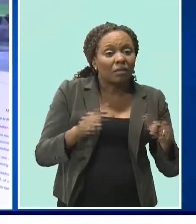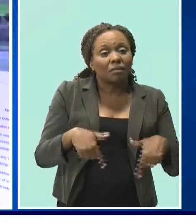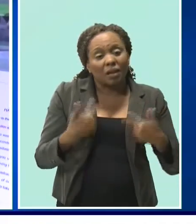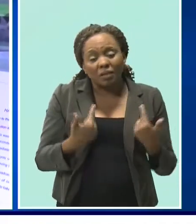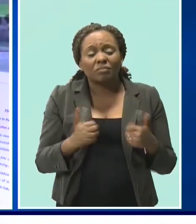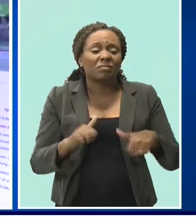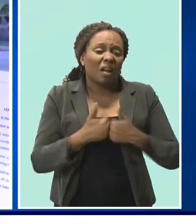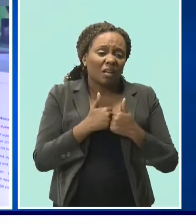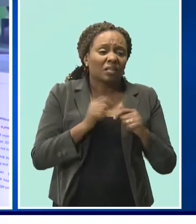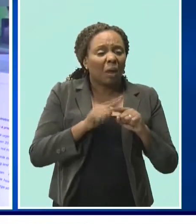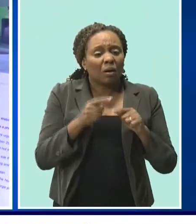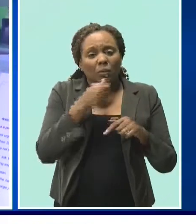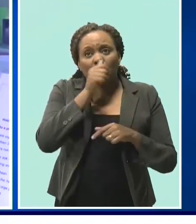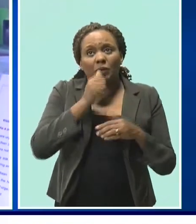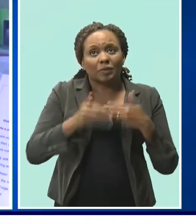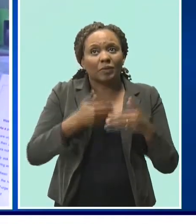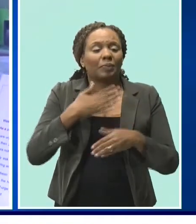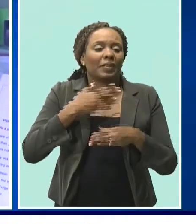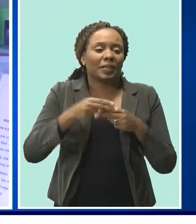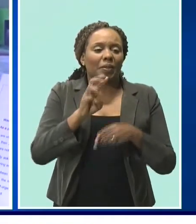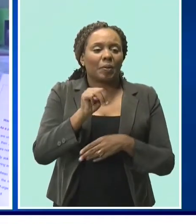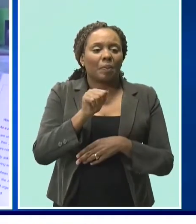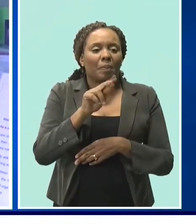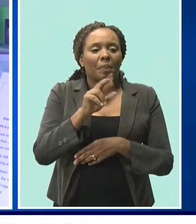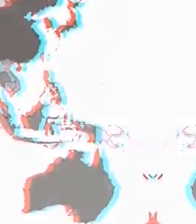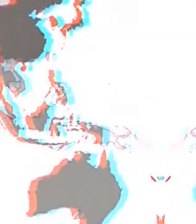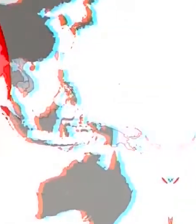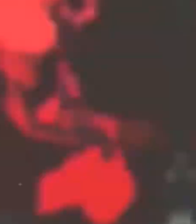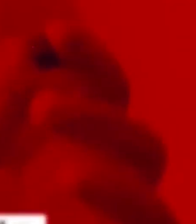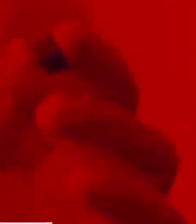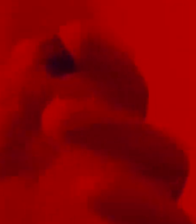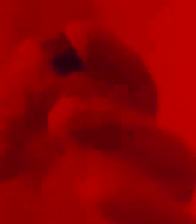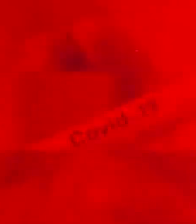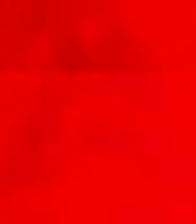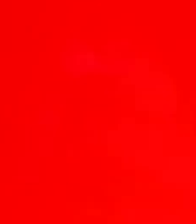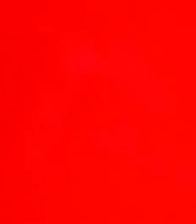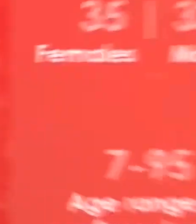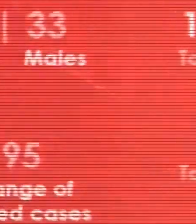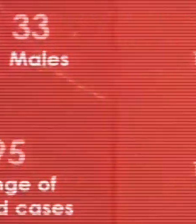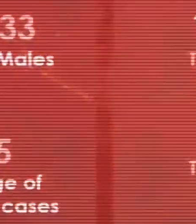go about things. I am Marsha Mears and I'm on the front line.